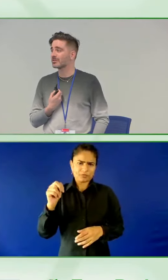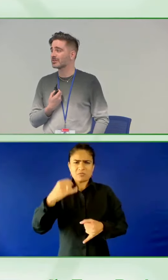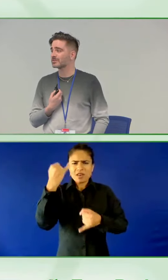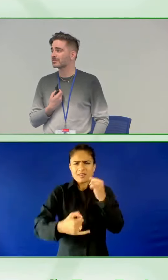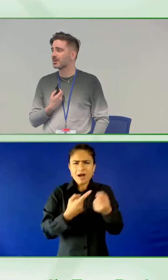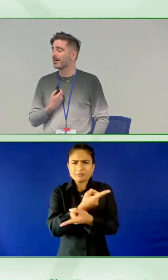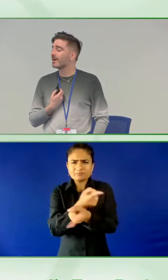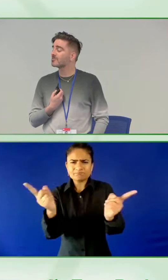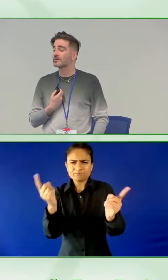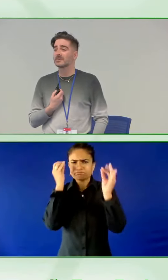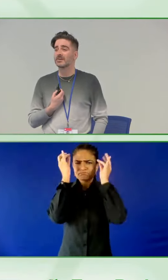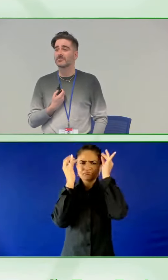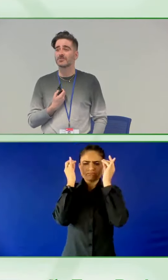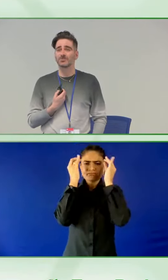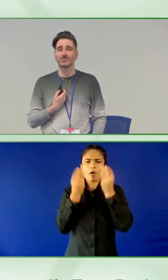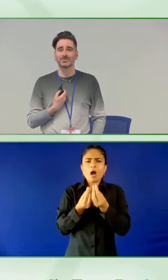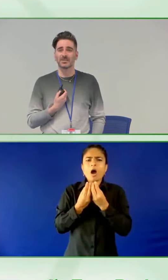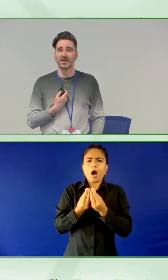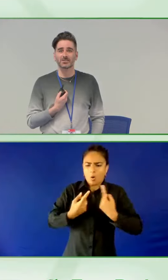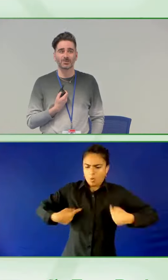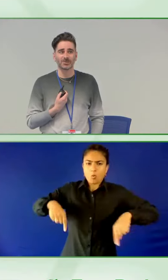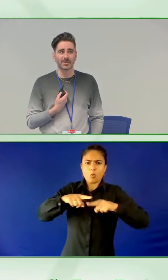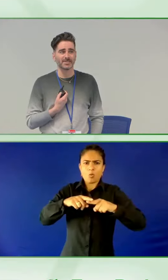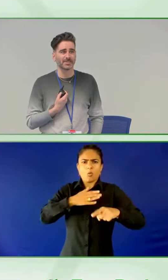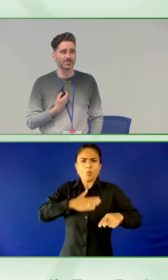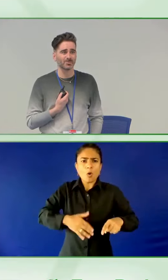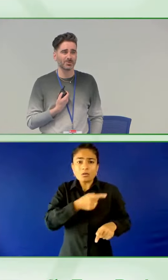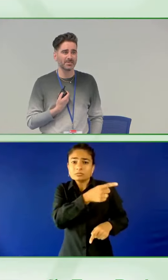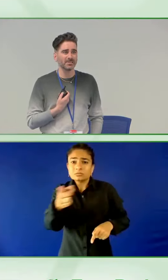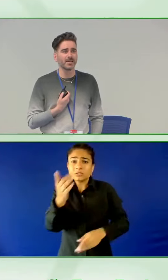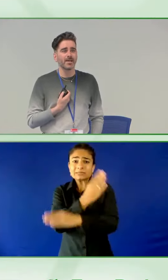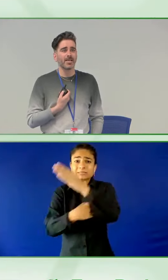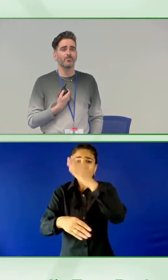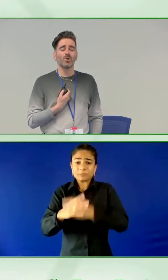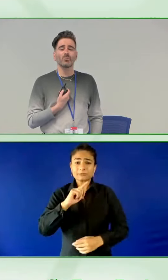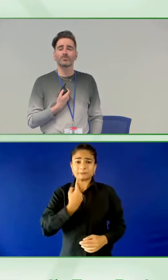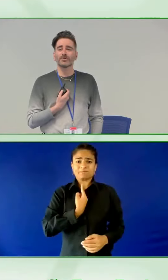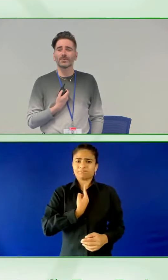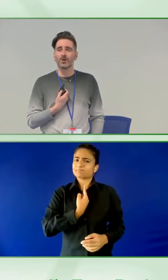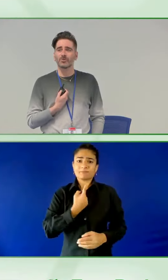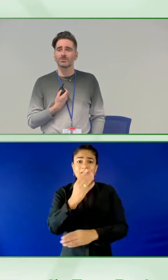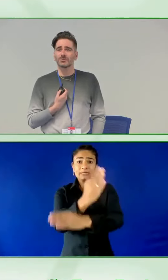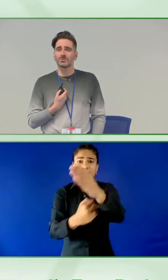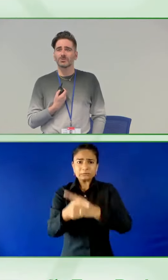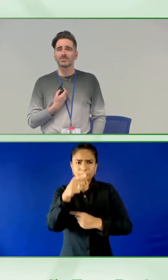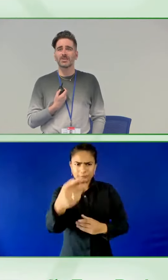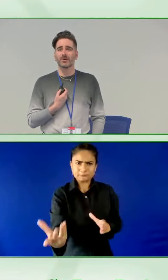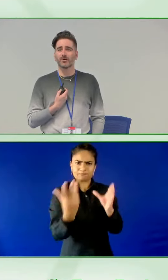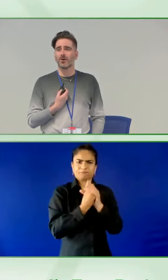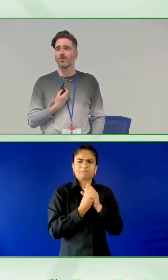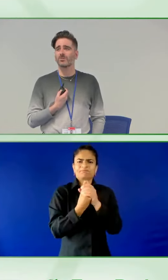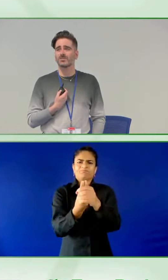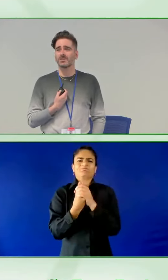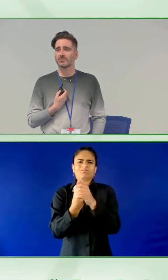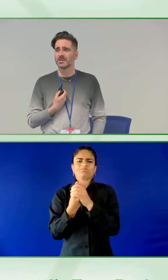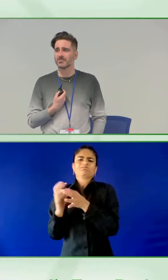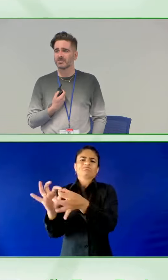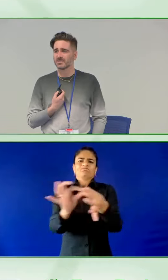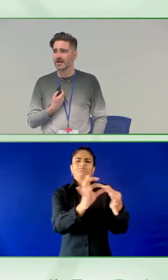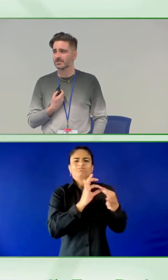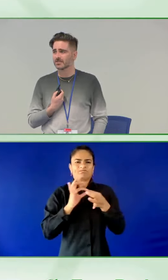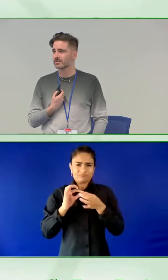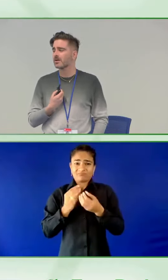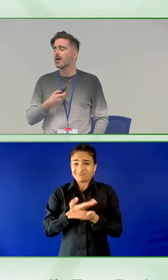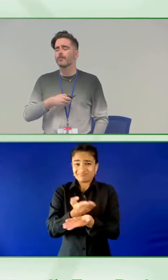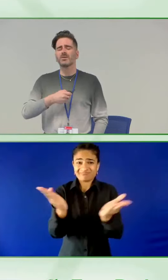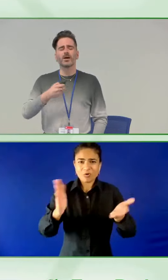with communities. Everyone here in this room is an expert in accessibility, and what we're really hoping to do is scale all of the different types